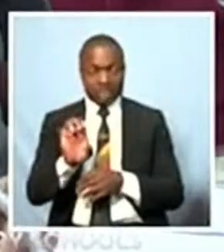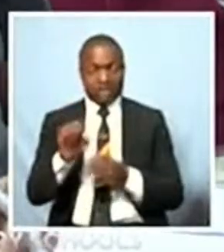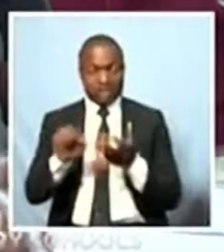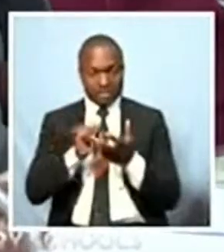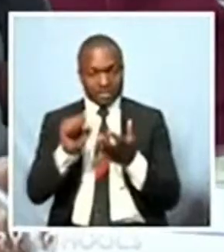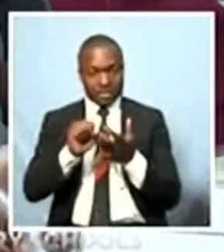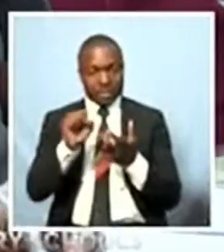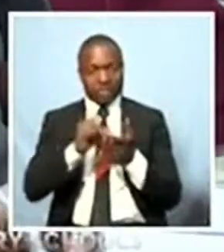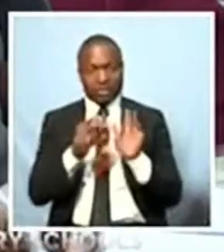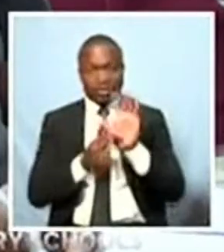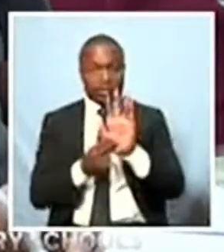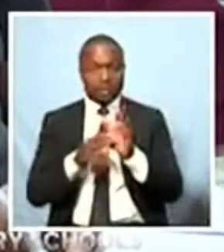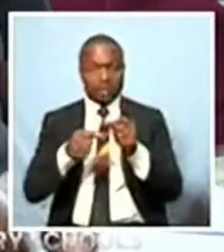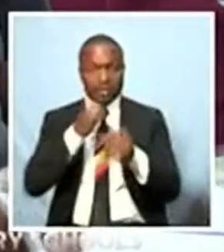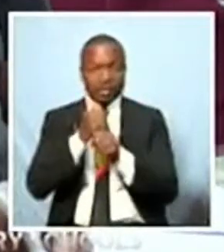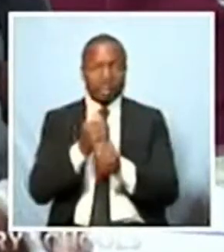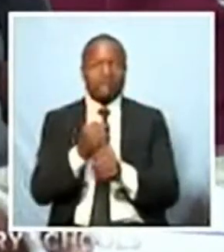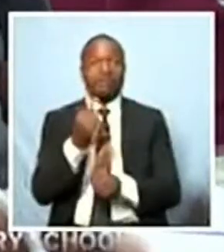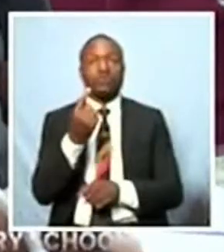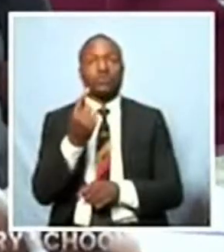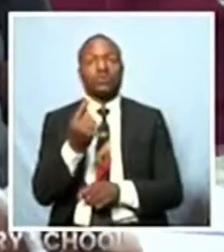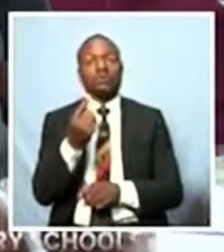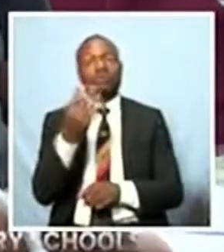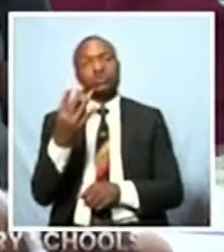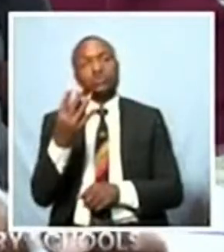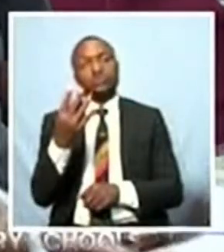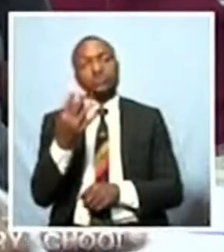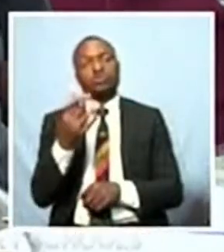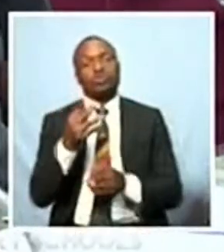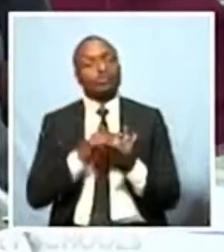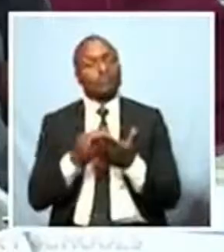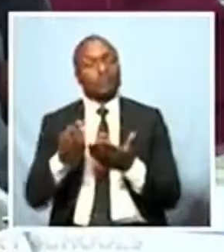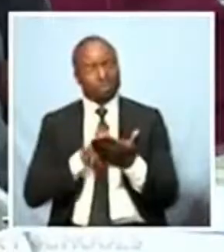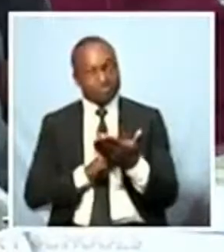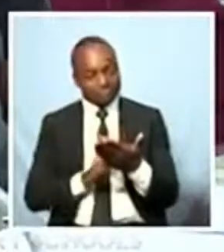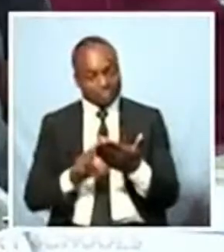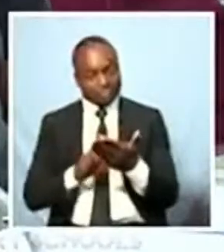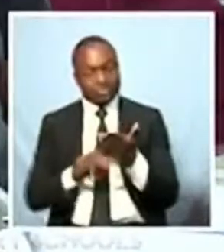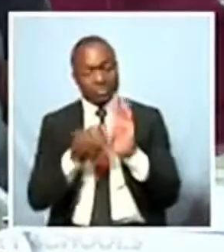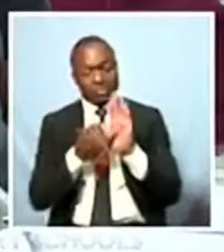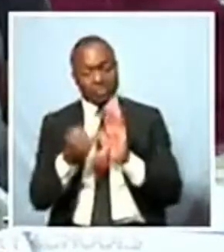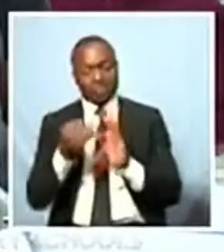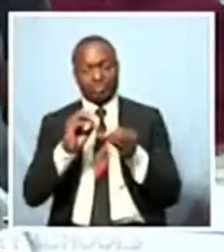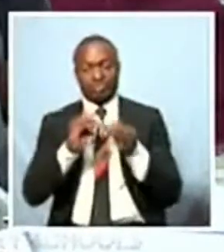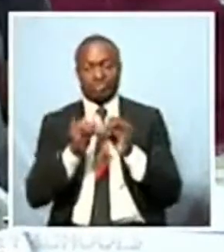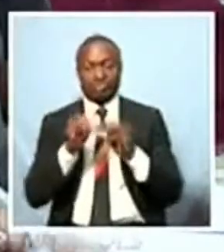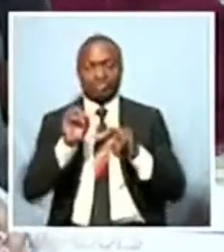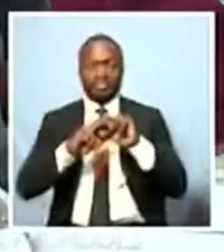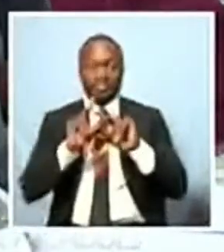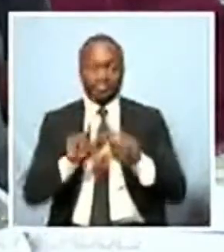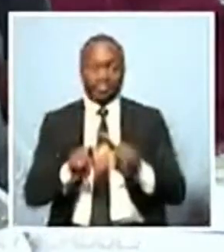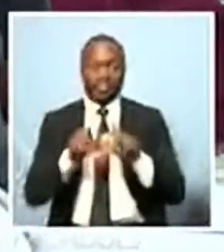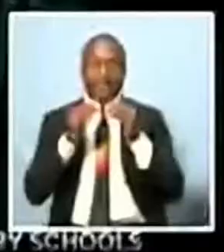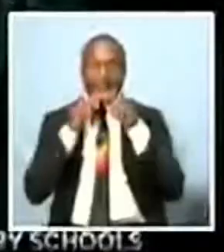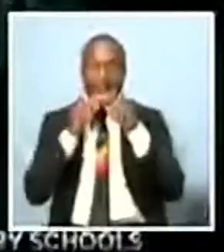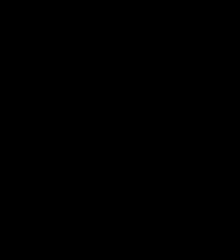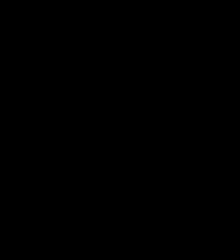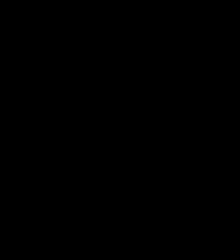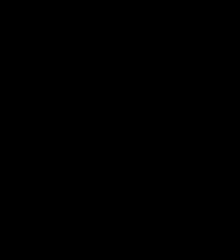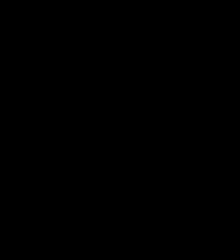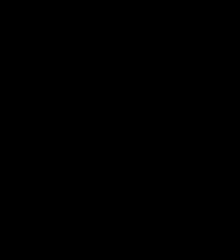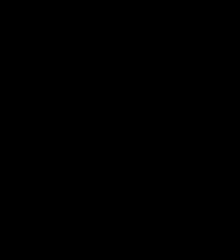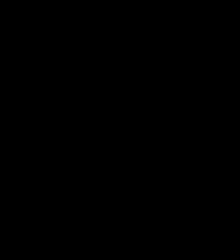that grade 1 to 4 people are failing to read, write, and actually identify numbers. Chairperson, thank you. Thank you. And we can go